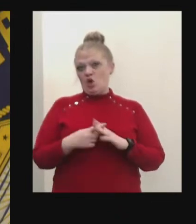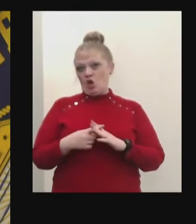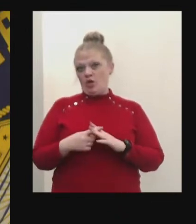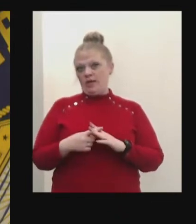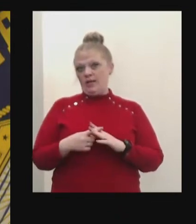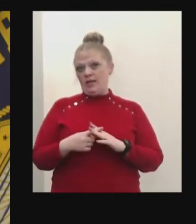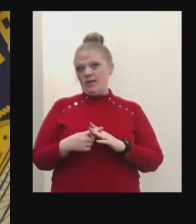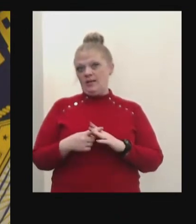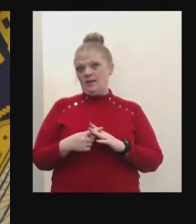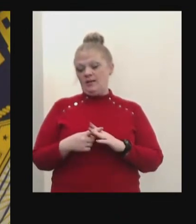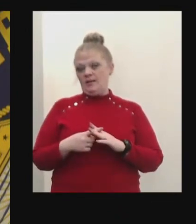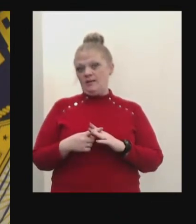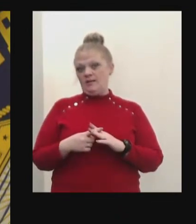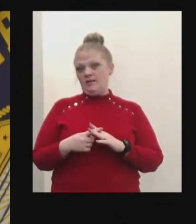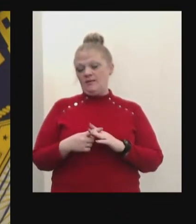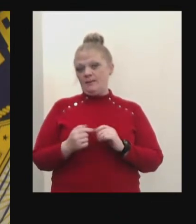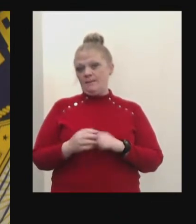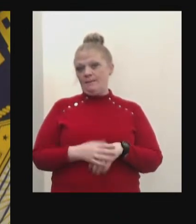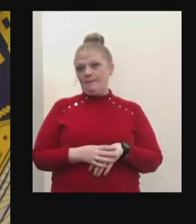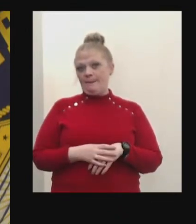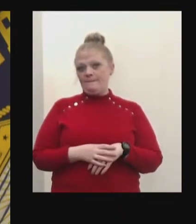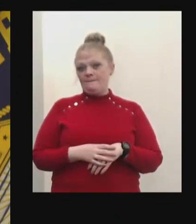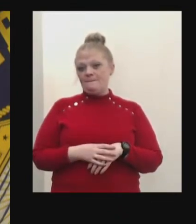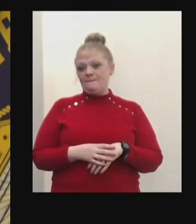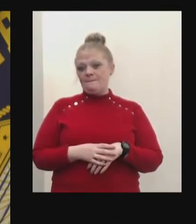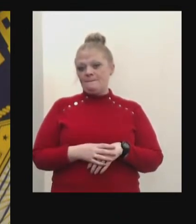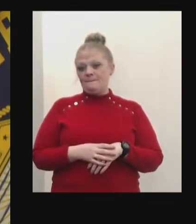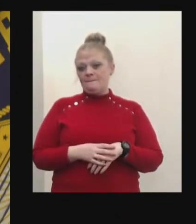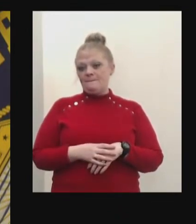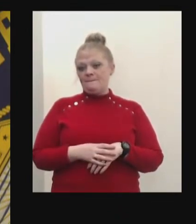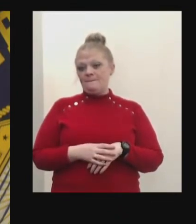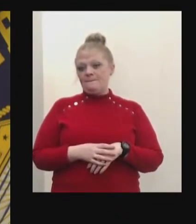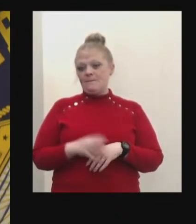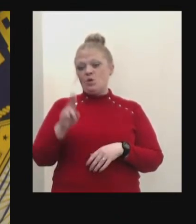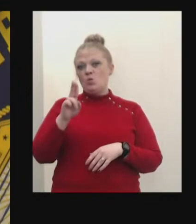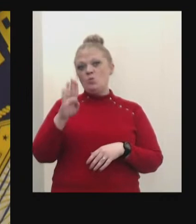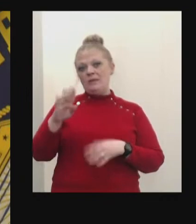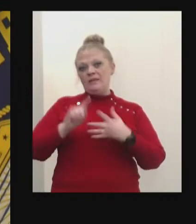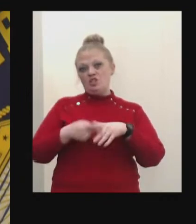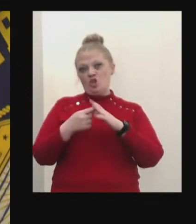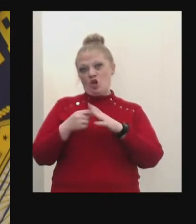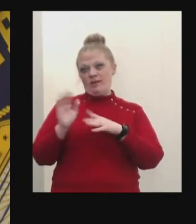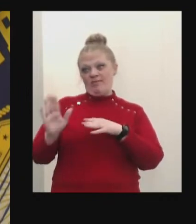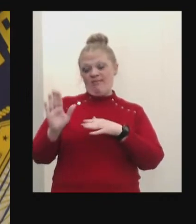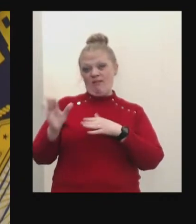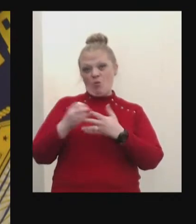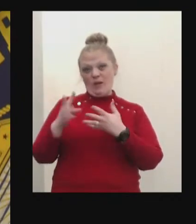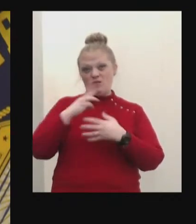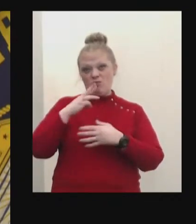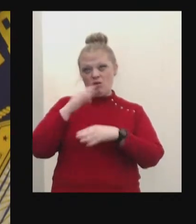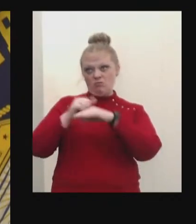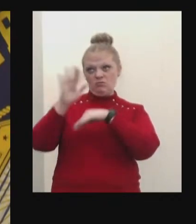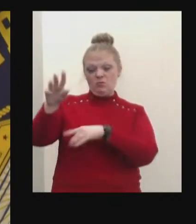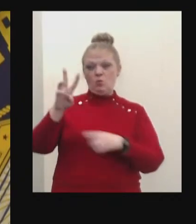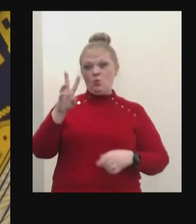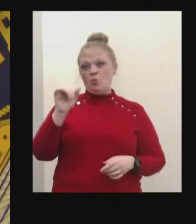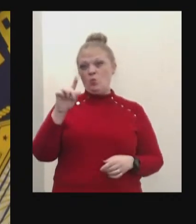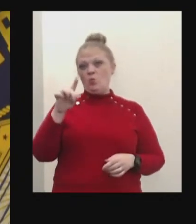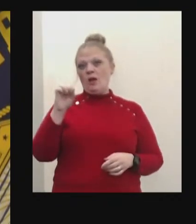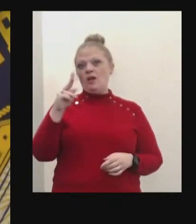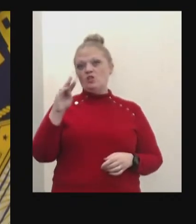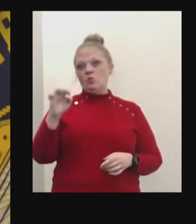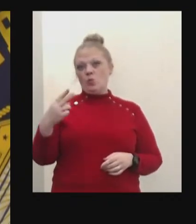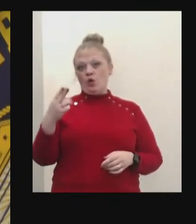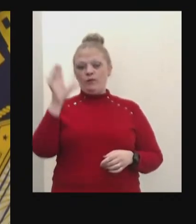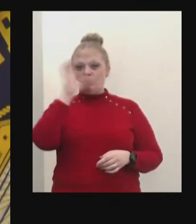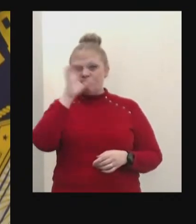their SARS-CoV-2 identified in the wastewater to Wadsworth Public Health Lab to do genetic sequencing to look for Omicron.